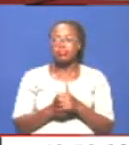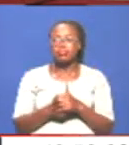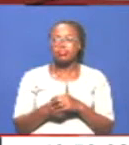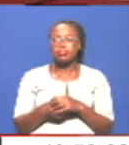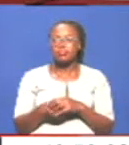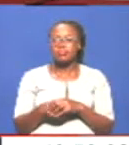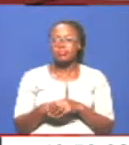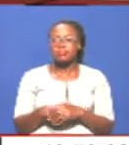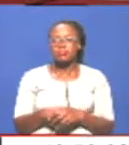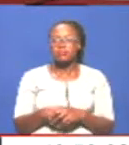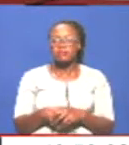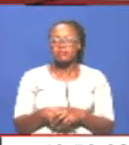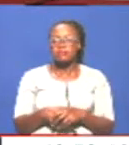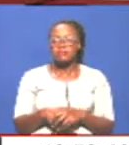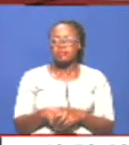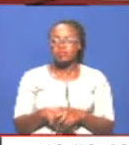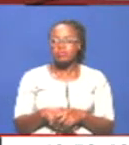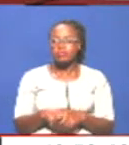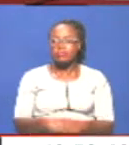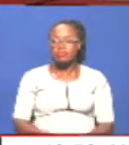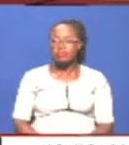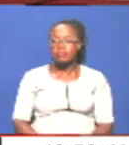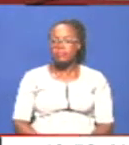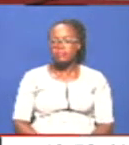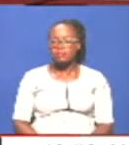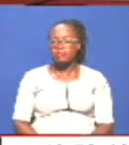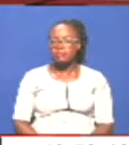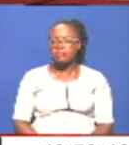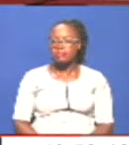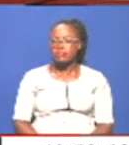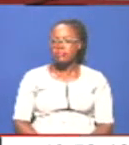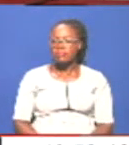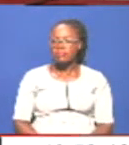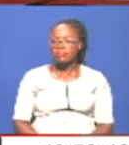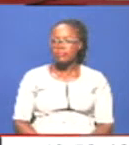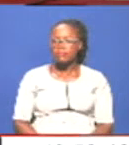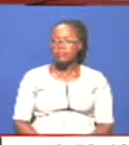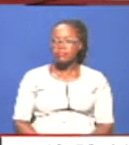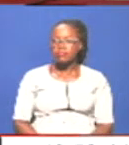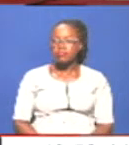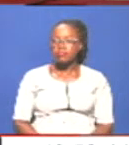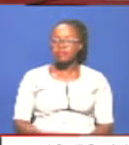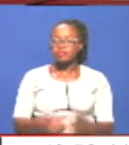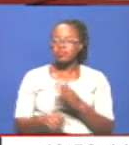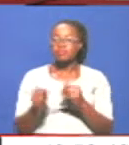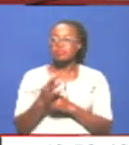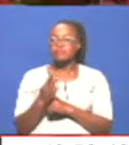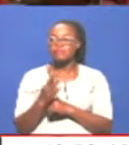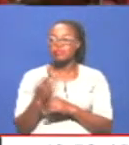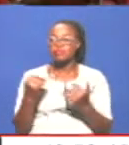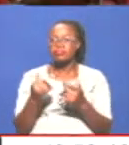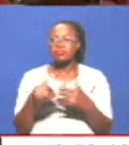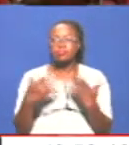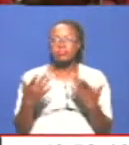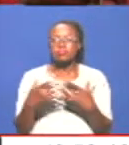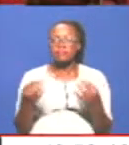All right, and let's move over to you, Jamie. Your journey in chess, still under 13. How long have you been playing chess? How far up